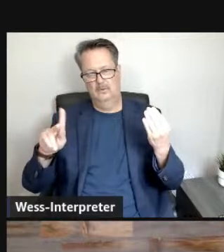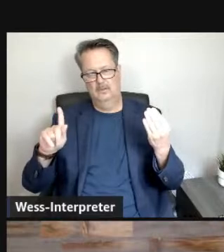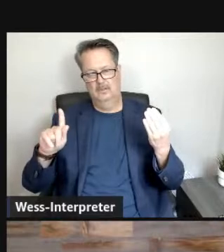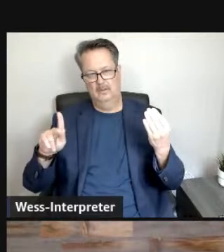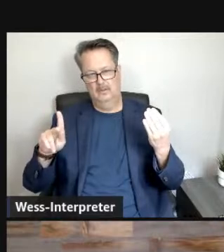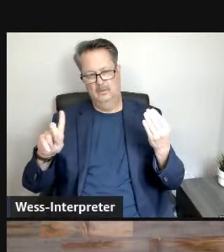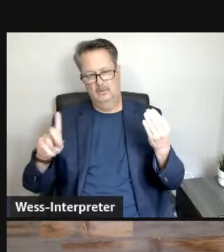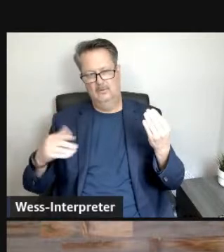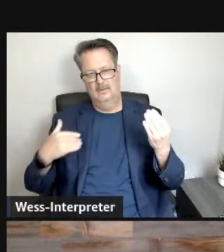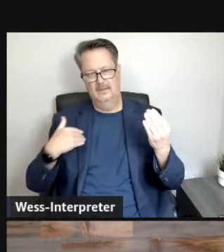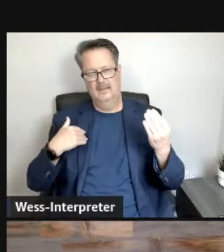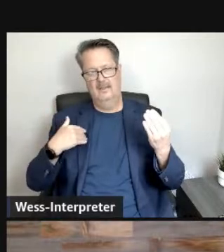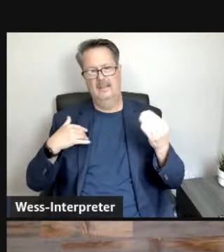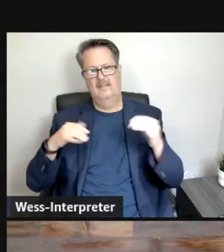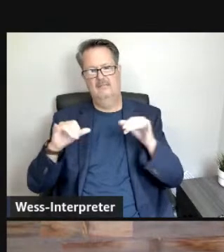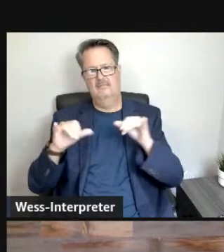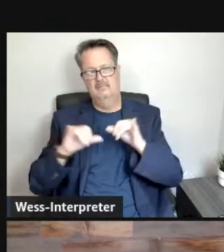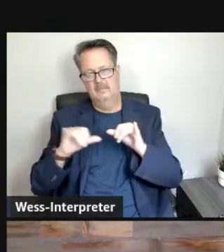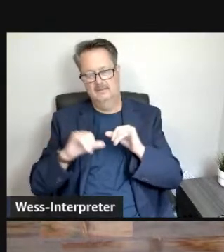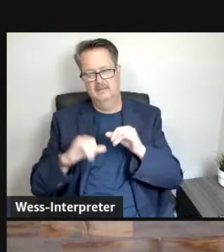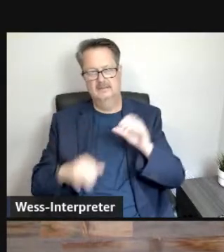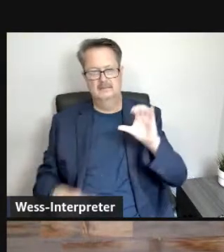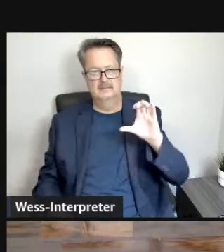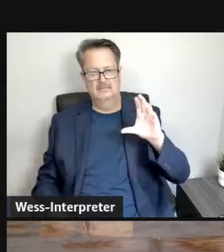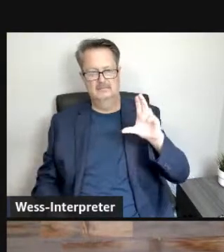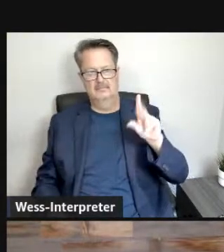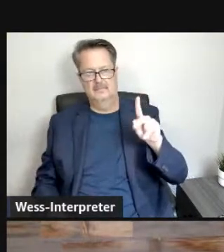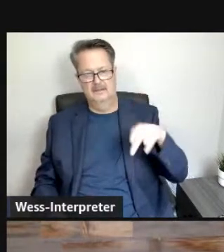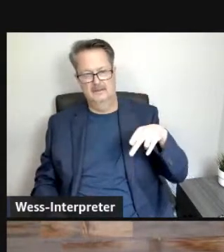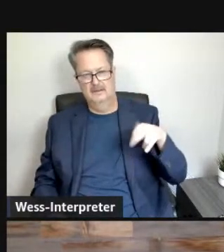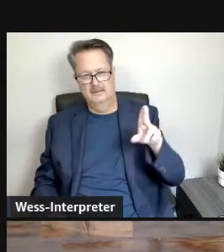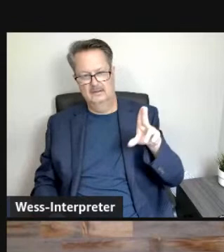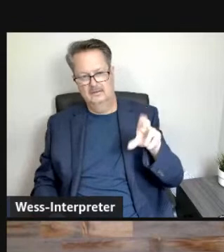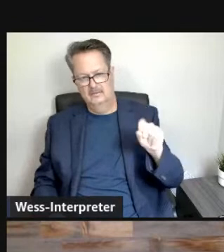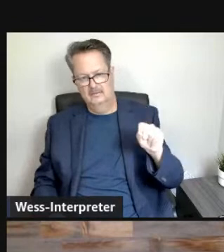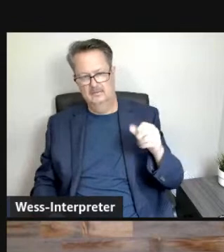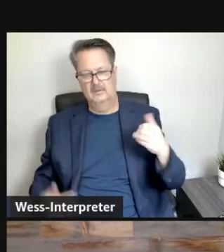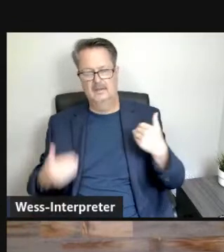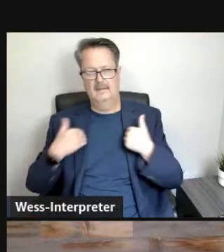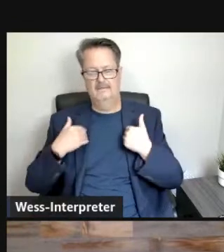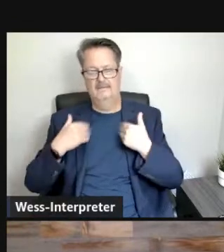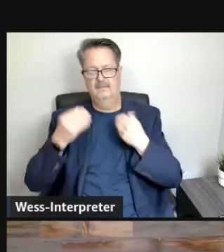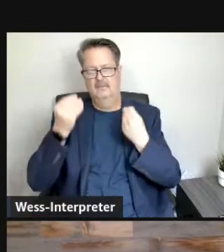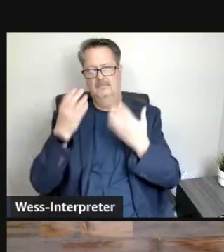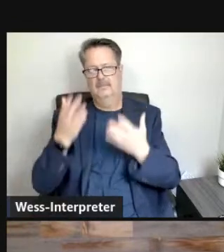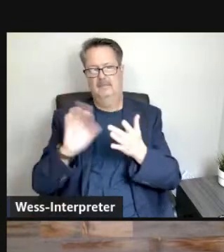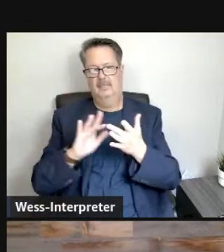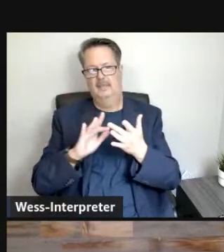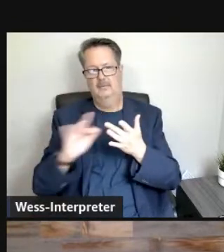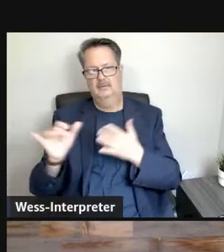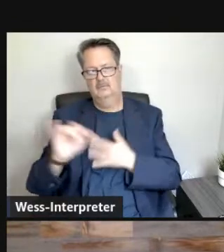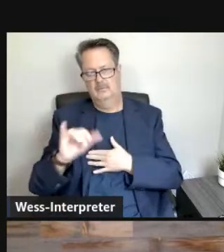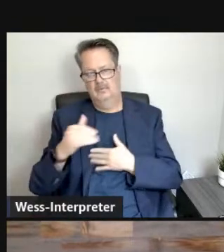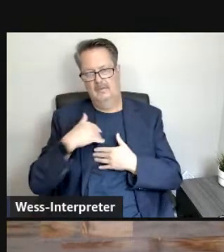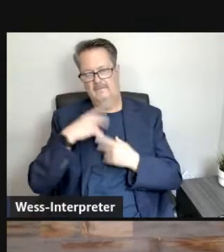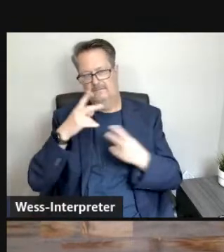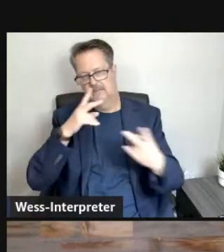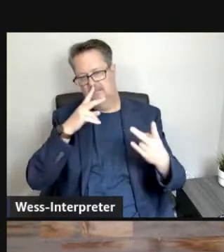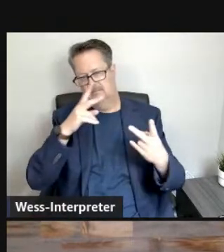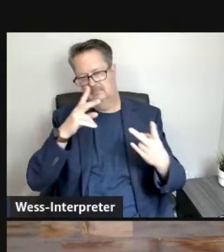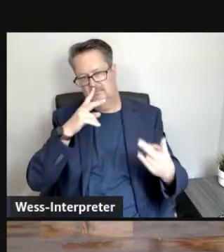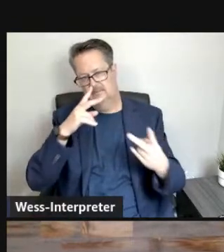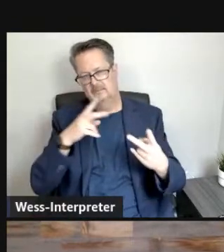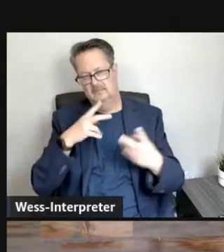memory, CPU. You have information on the network as well. So you have the visibility on the received